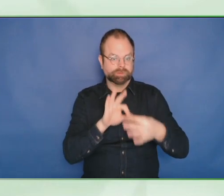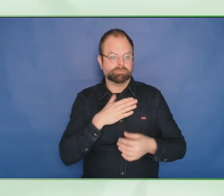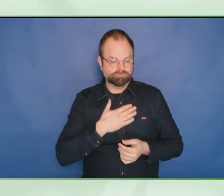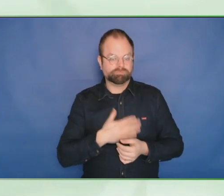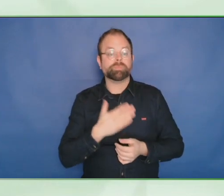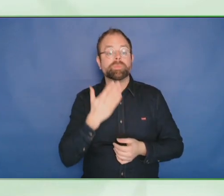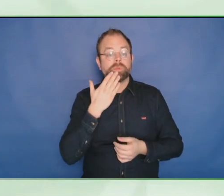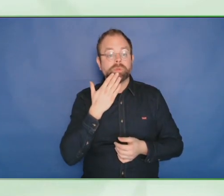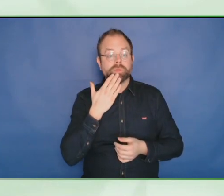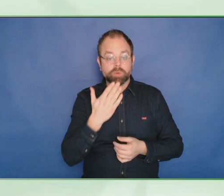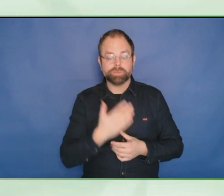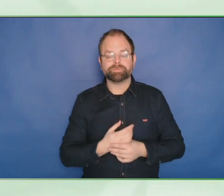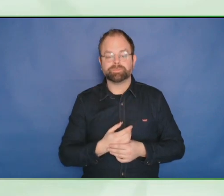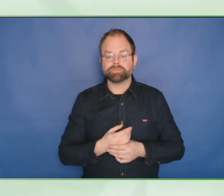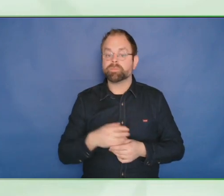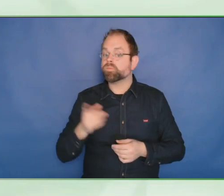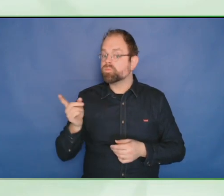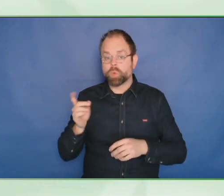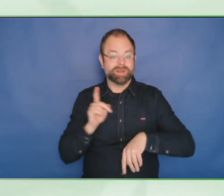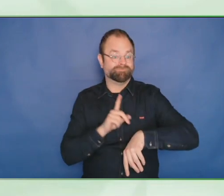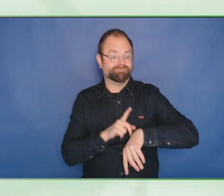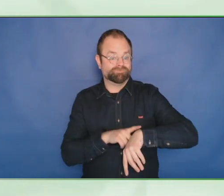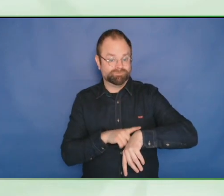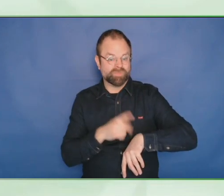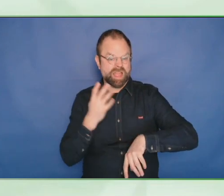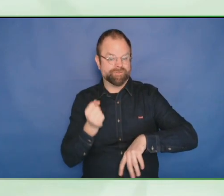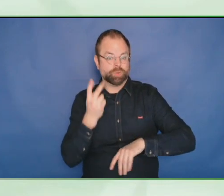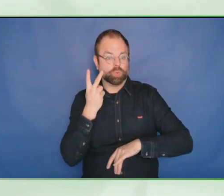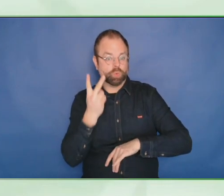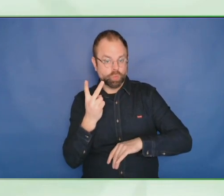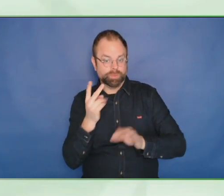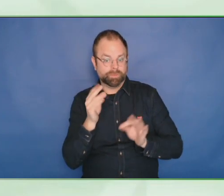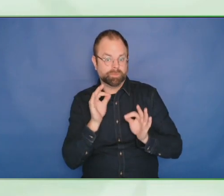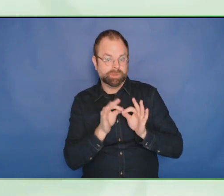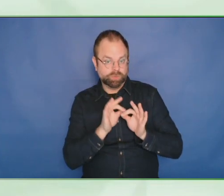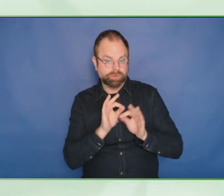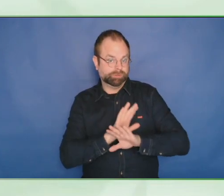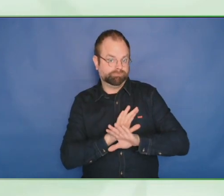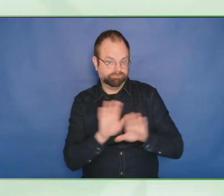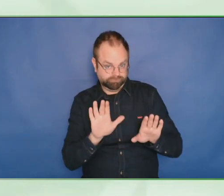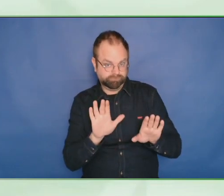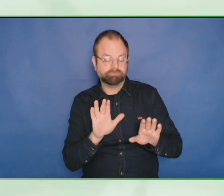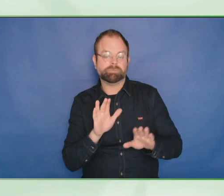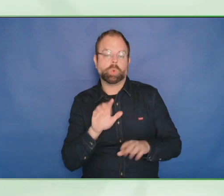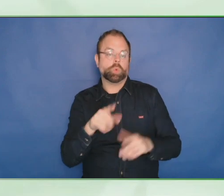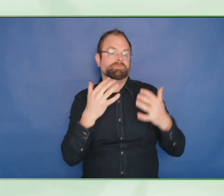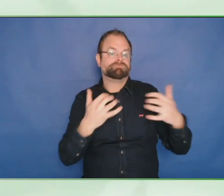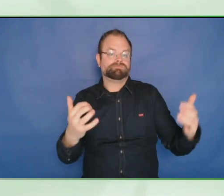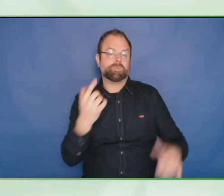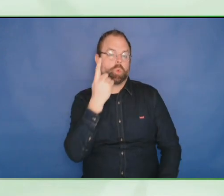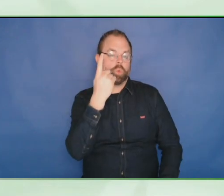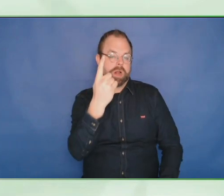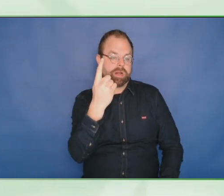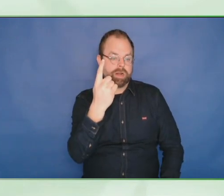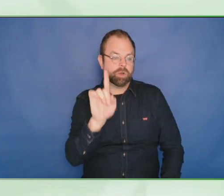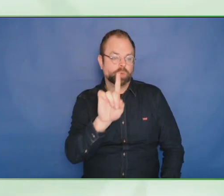I'm sorry, I think we can only take one question from the audience. We'll do a quick question. Otherwise, you can catch us outside and we